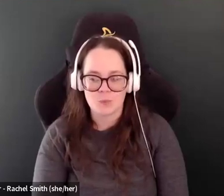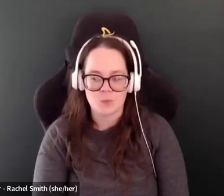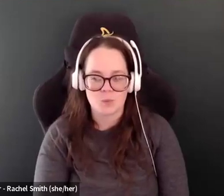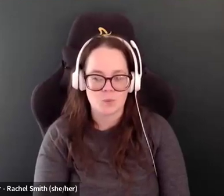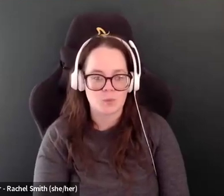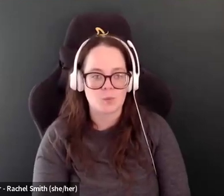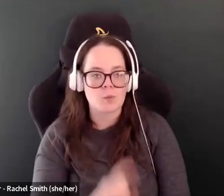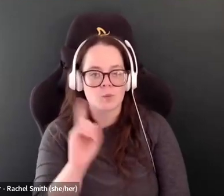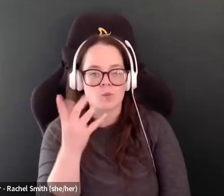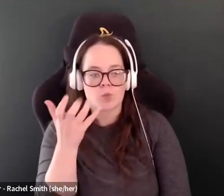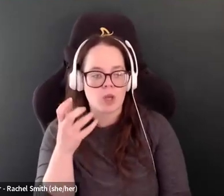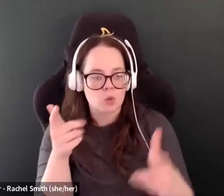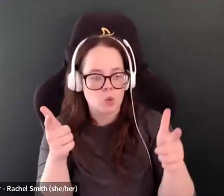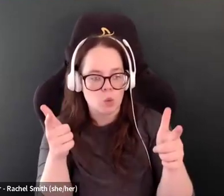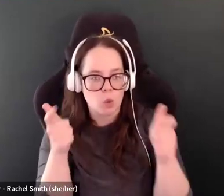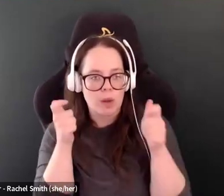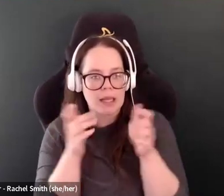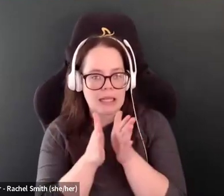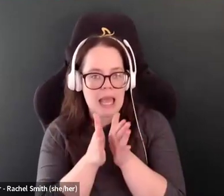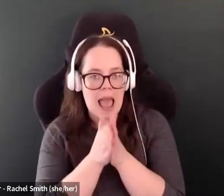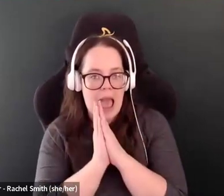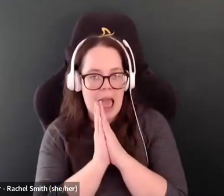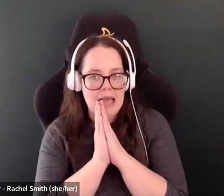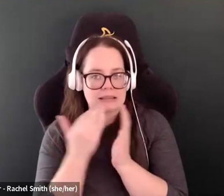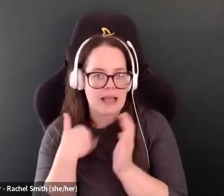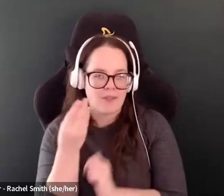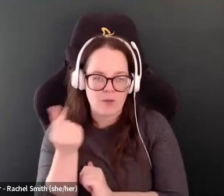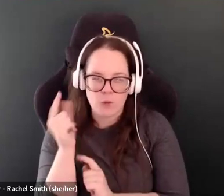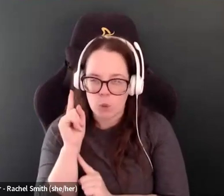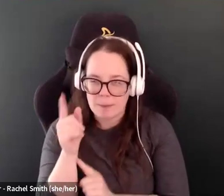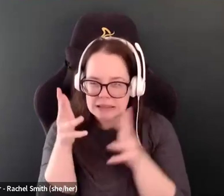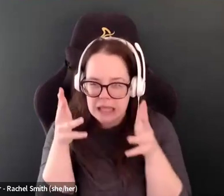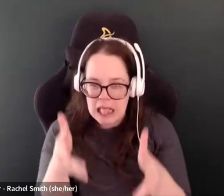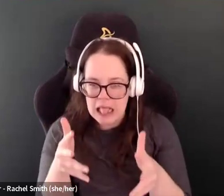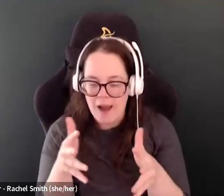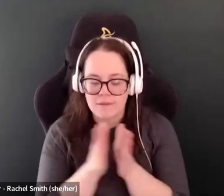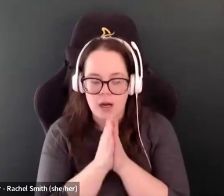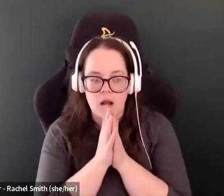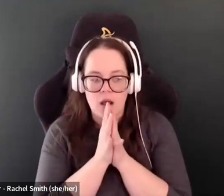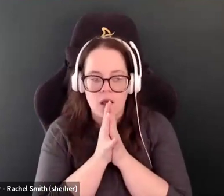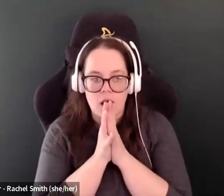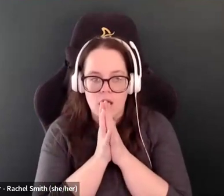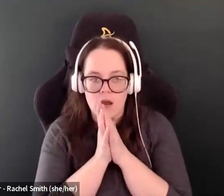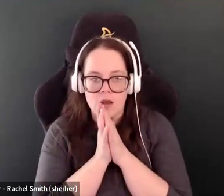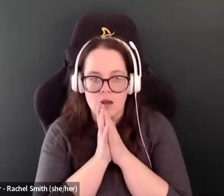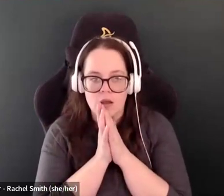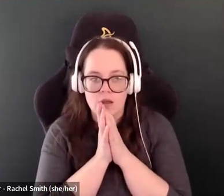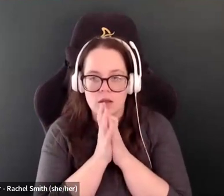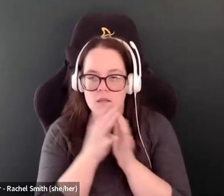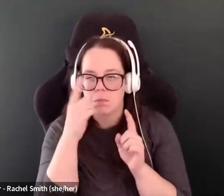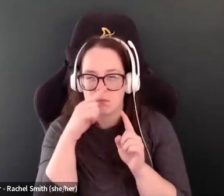Just wanted to quickly ask, with a couple of minutes that we have remaining, can you just